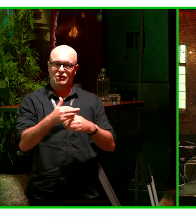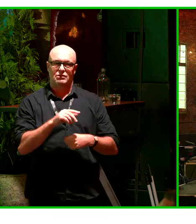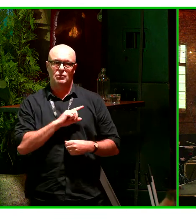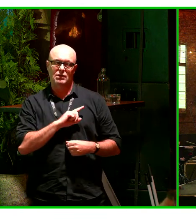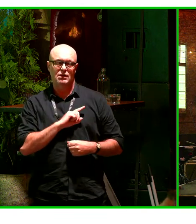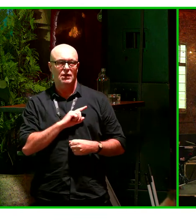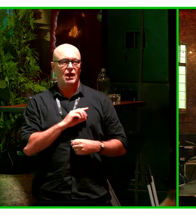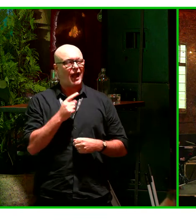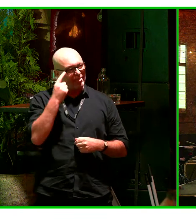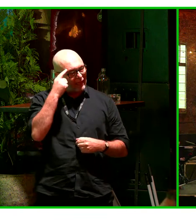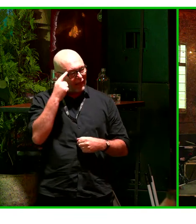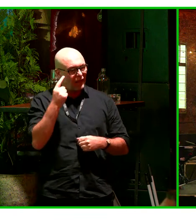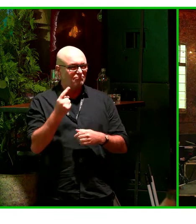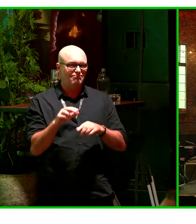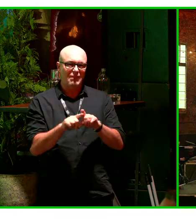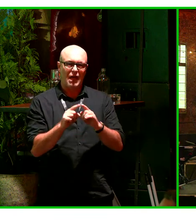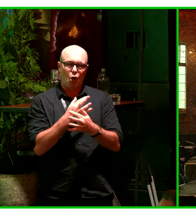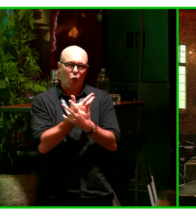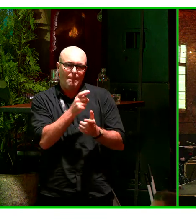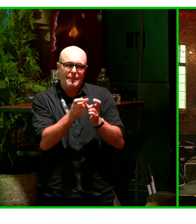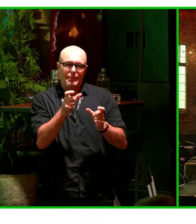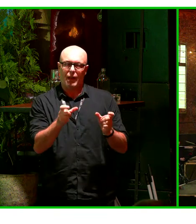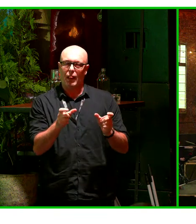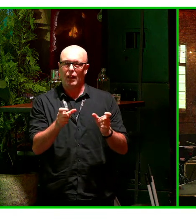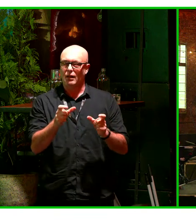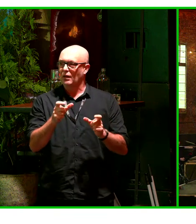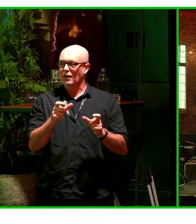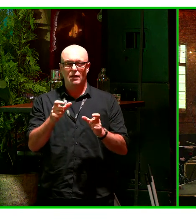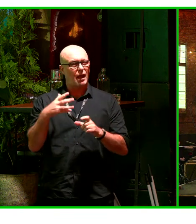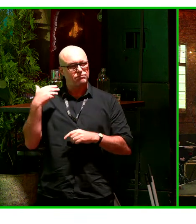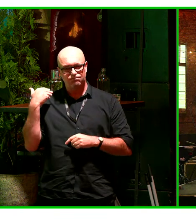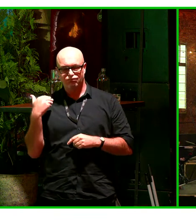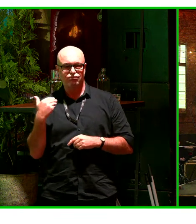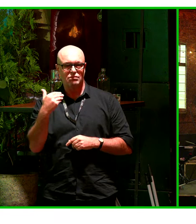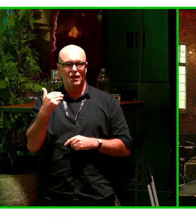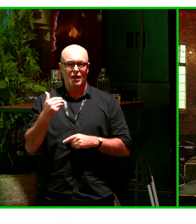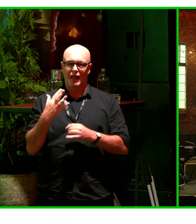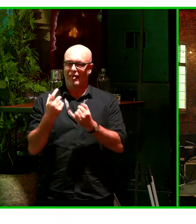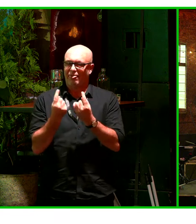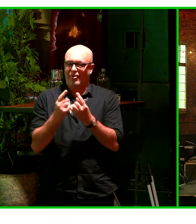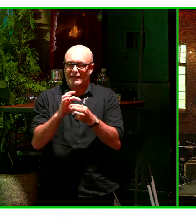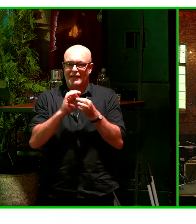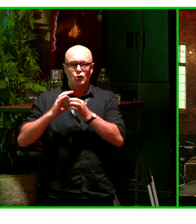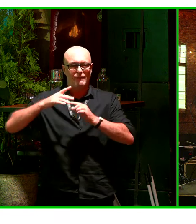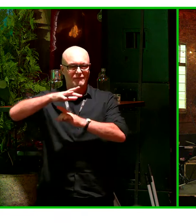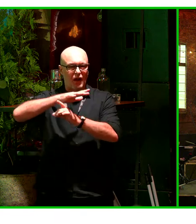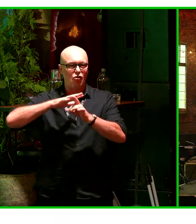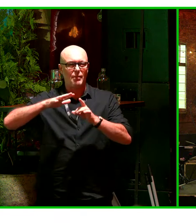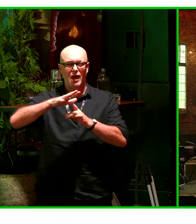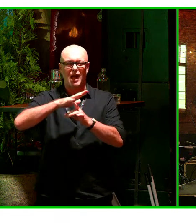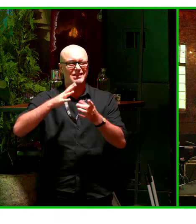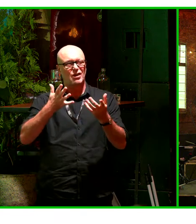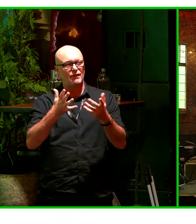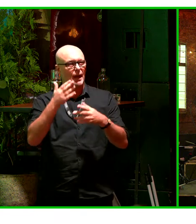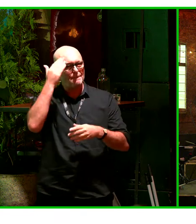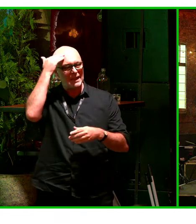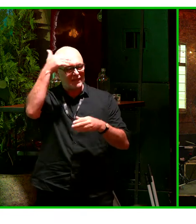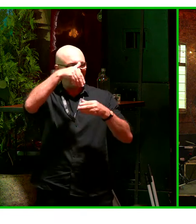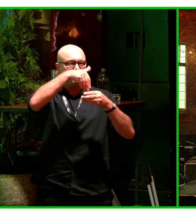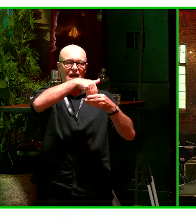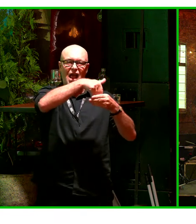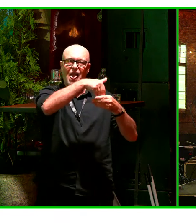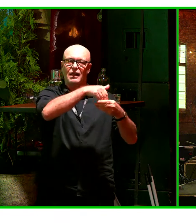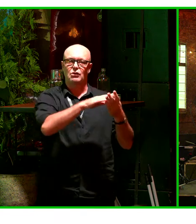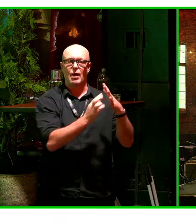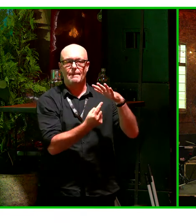I think, like a lot of ordinary people, not too long ago, things to do with the environment, I'd kind of mentally filed under important but